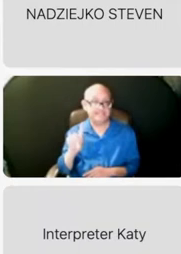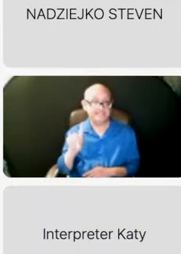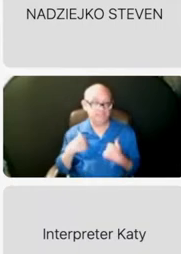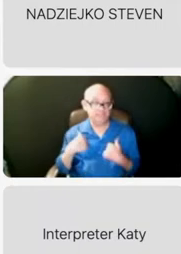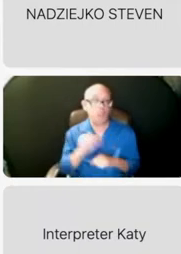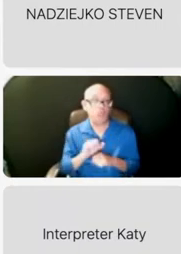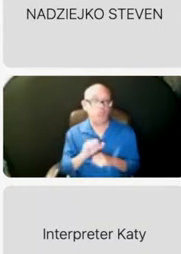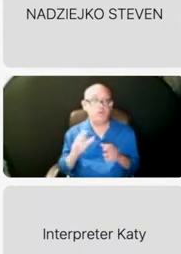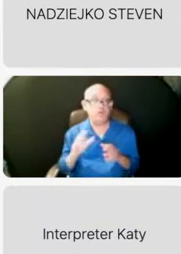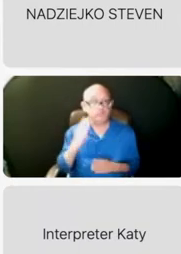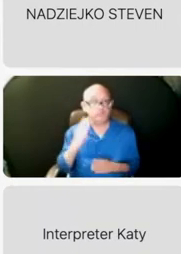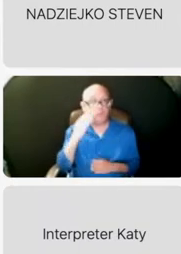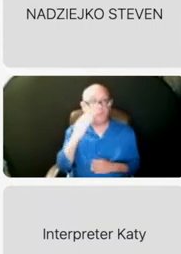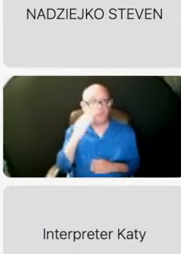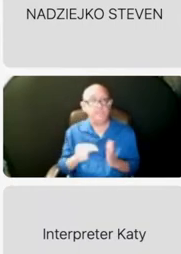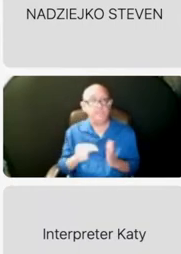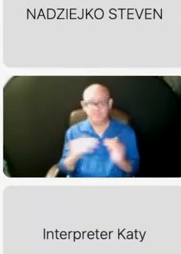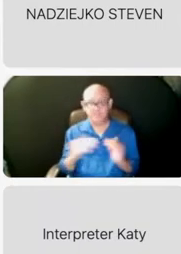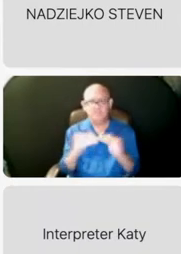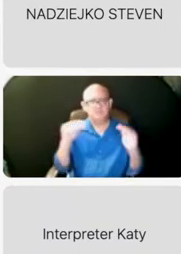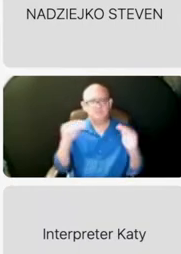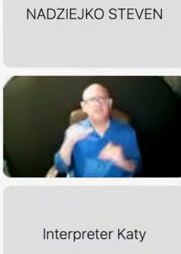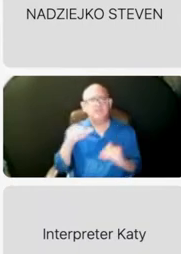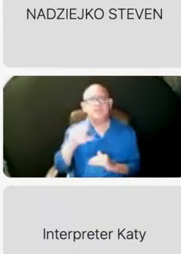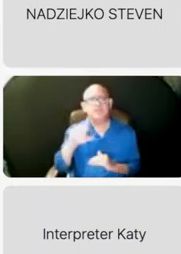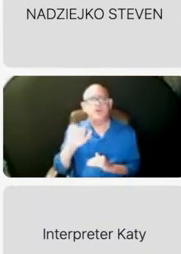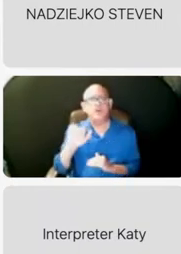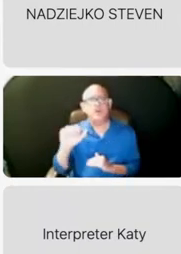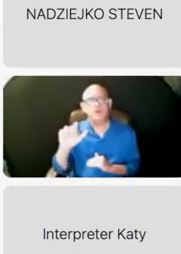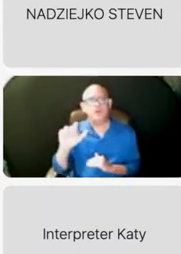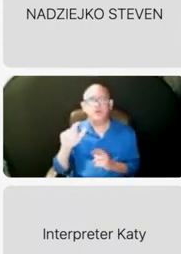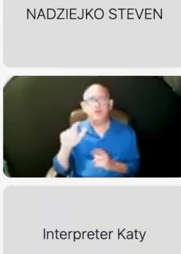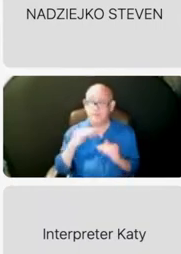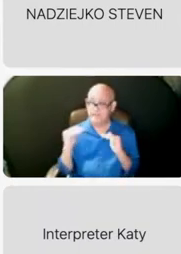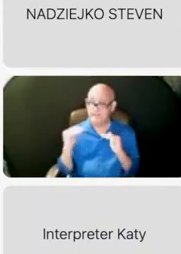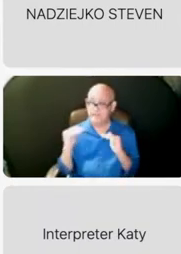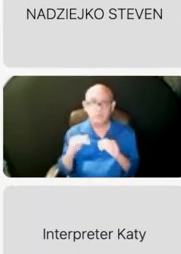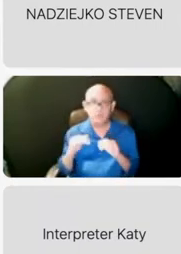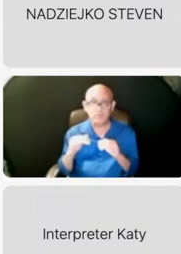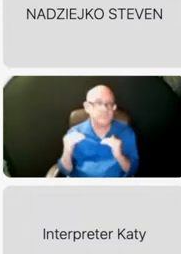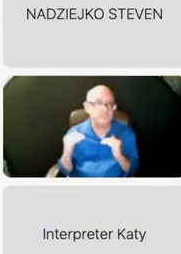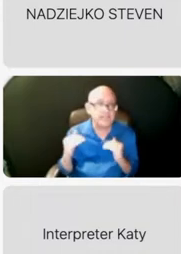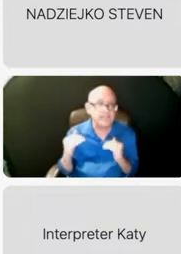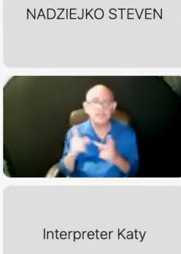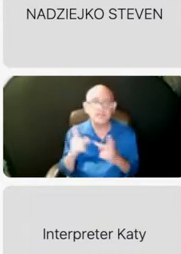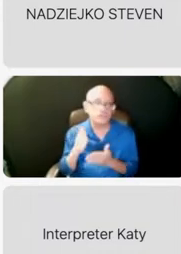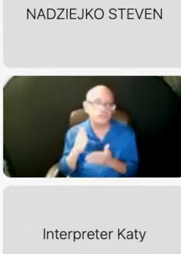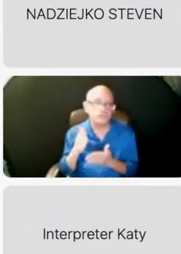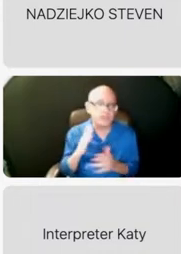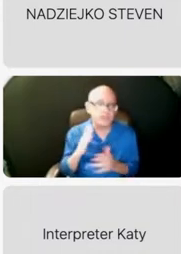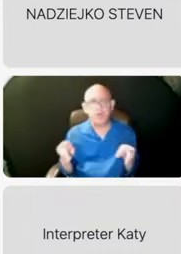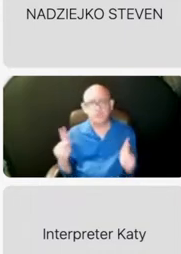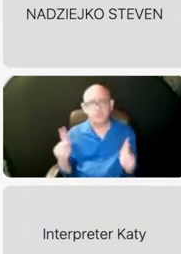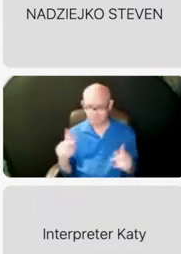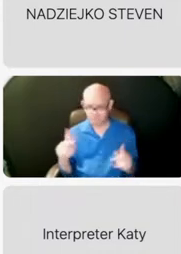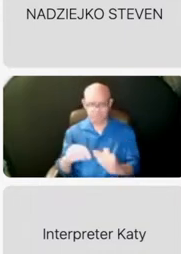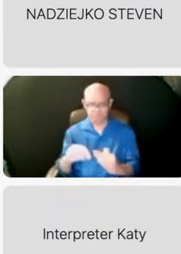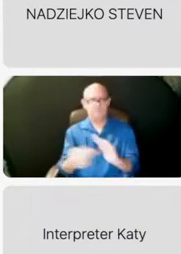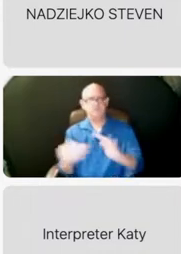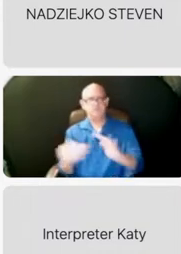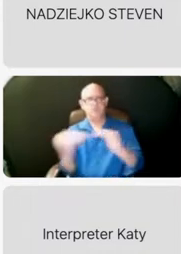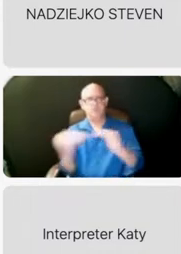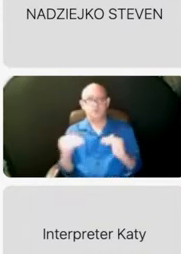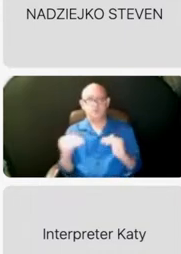equality it means the state of being equal in status especially in rights and opportunities is work related trainings a